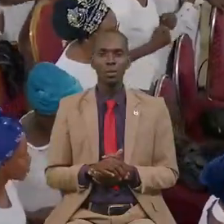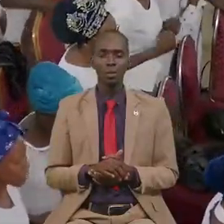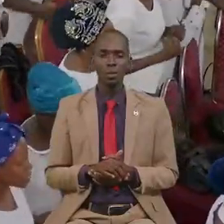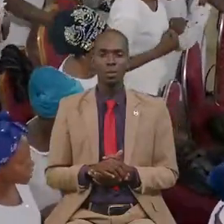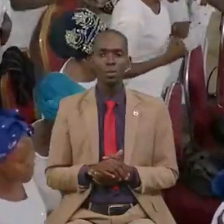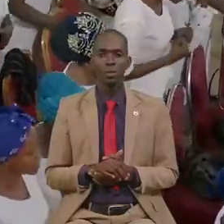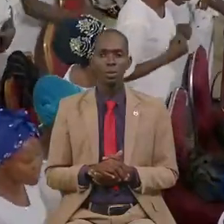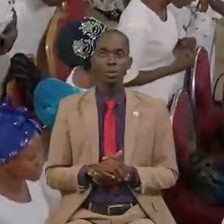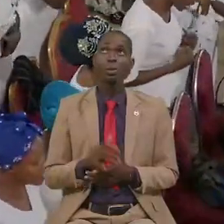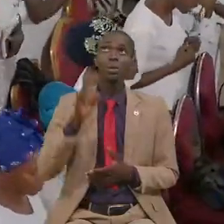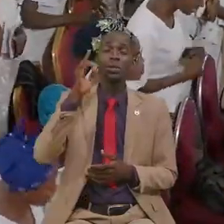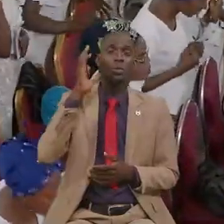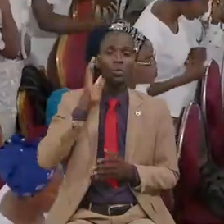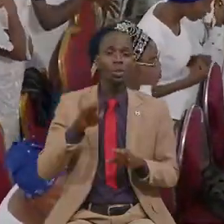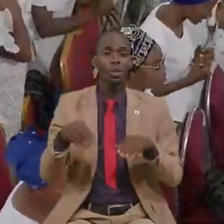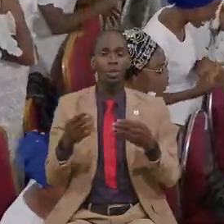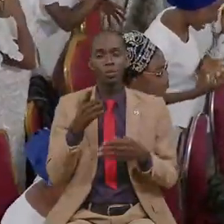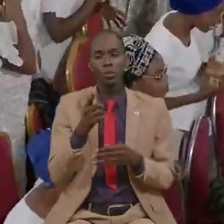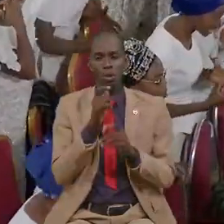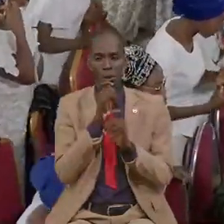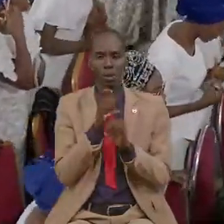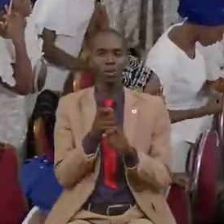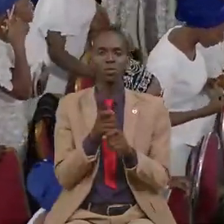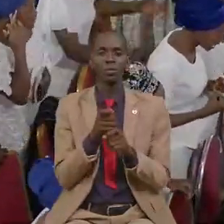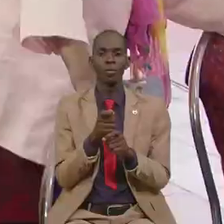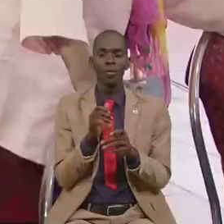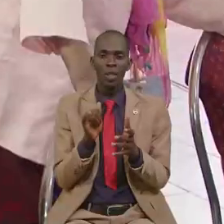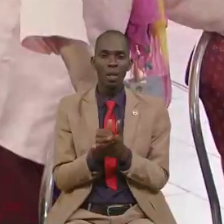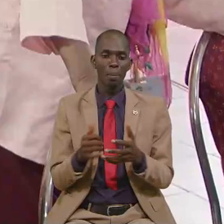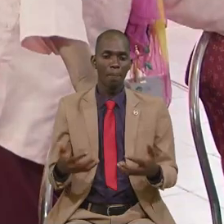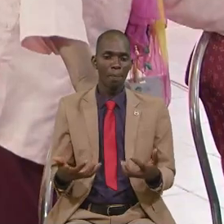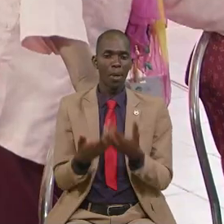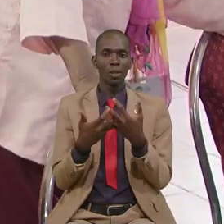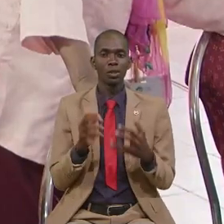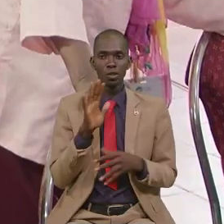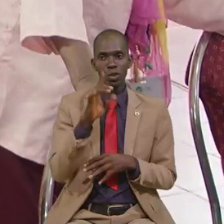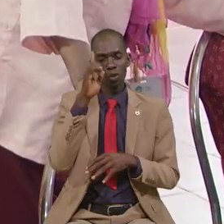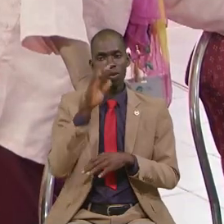He'll give you gifts that match your calling.